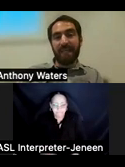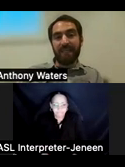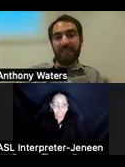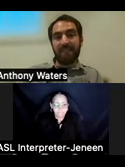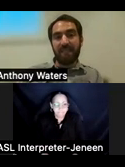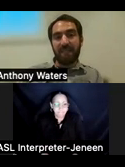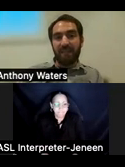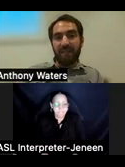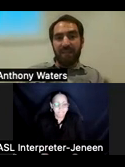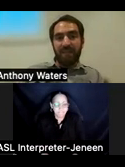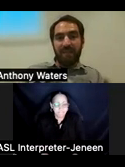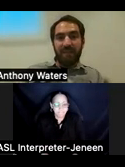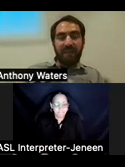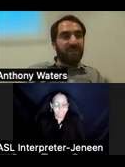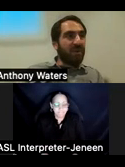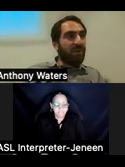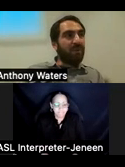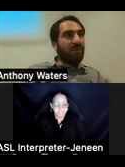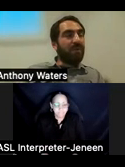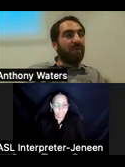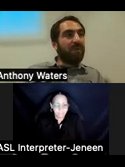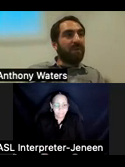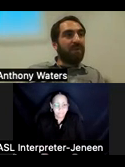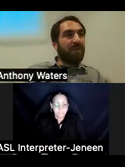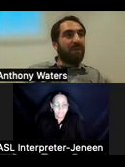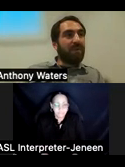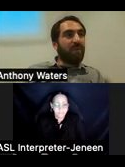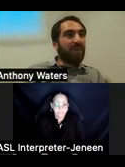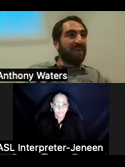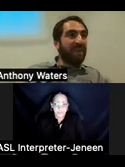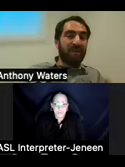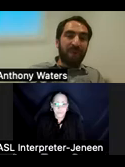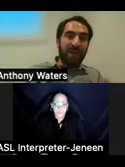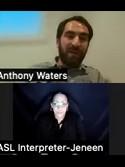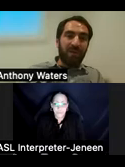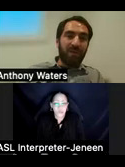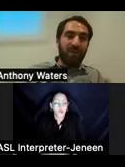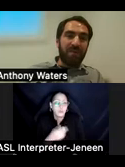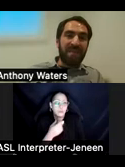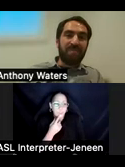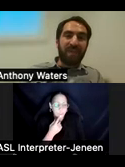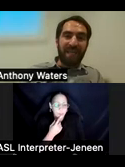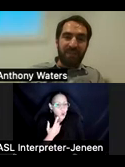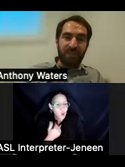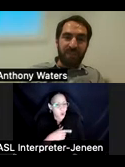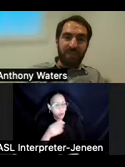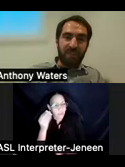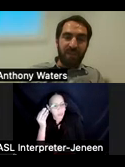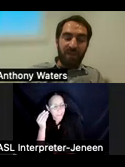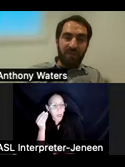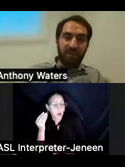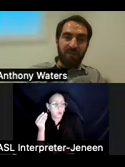13 seconds. And so when we think about the